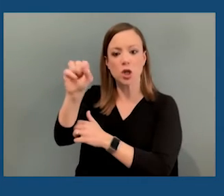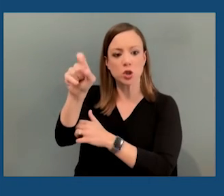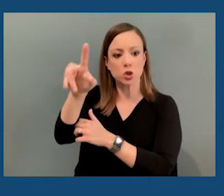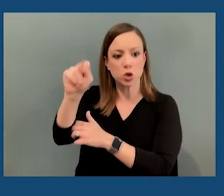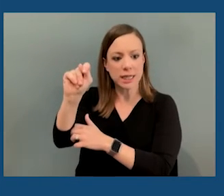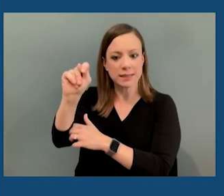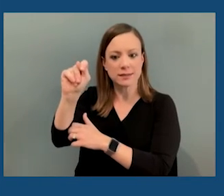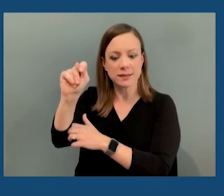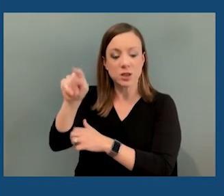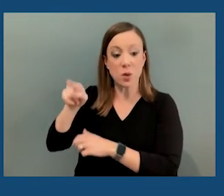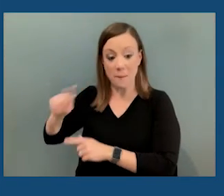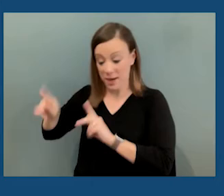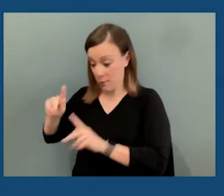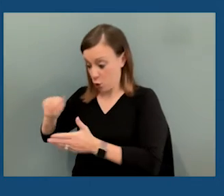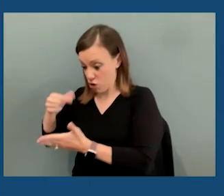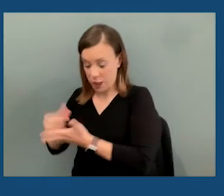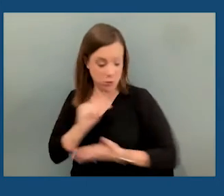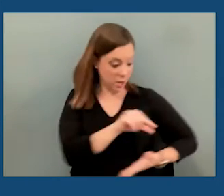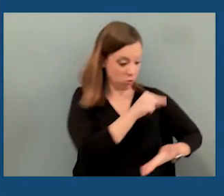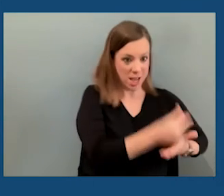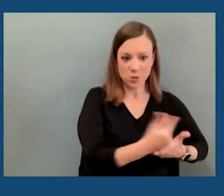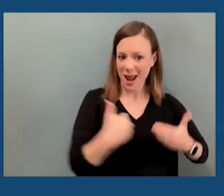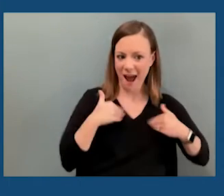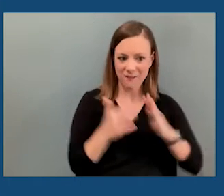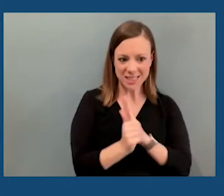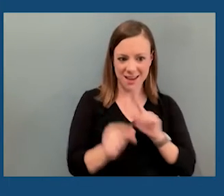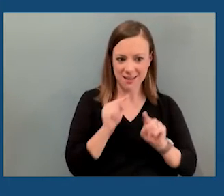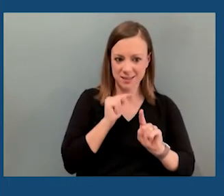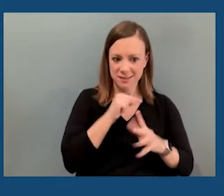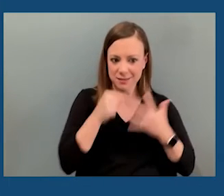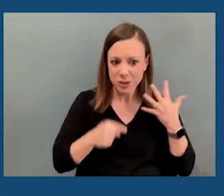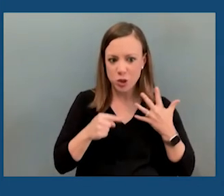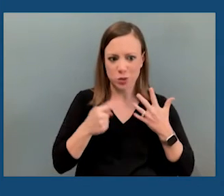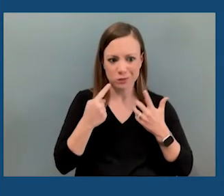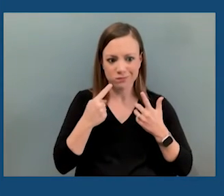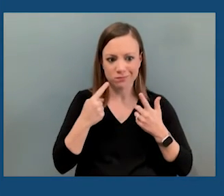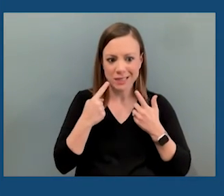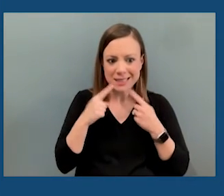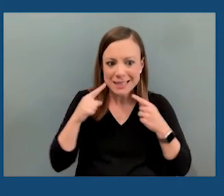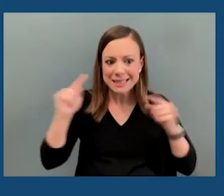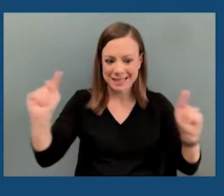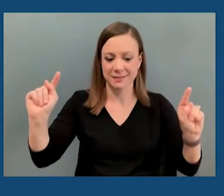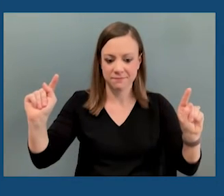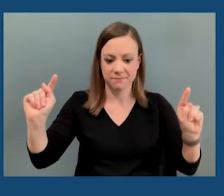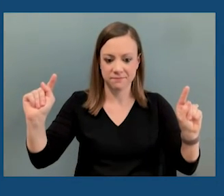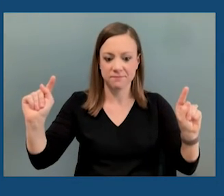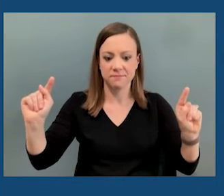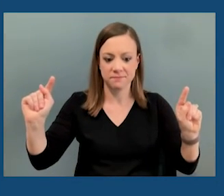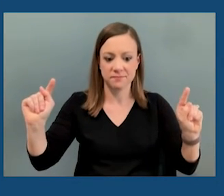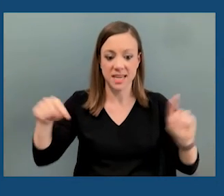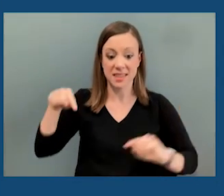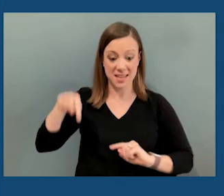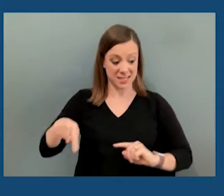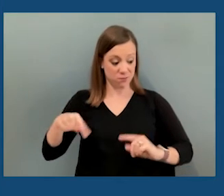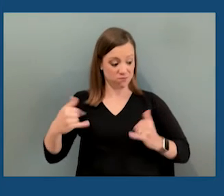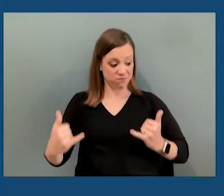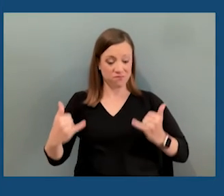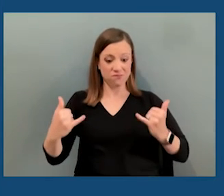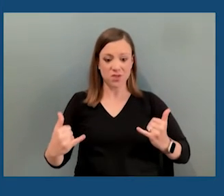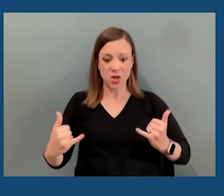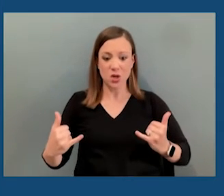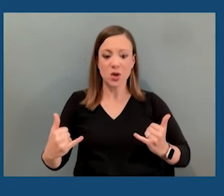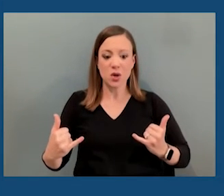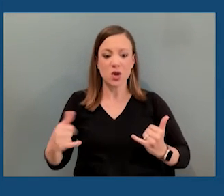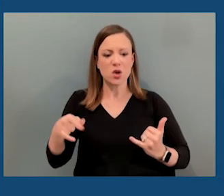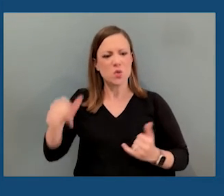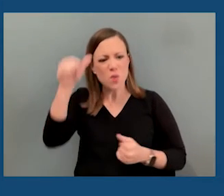Plastics? AI. This is where it's at. You heard it here, right now. You'll remember this day when you retire in